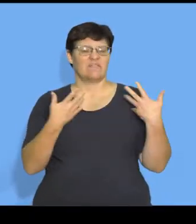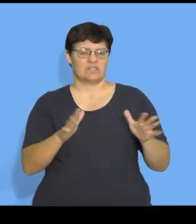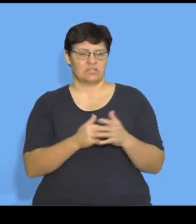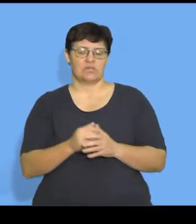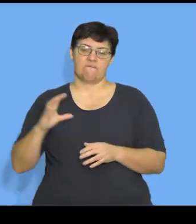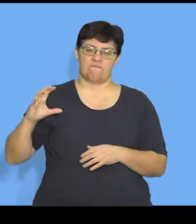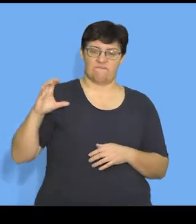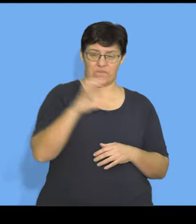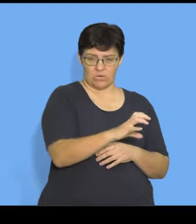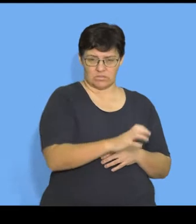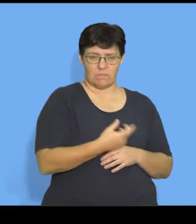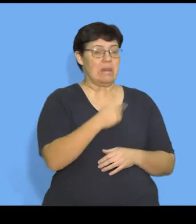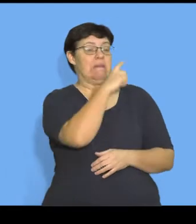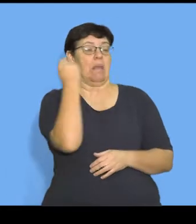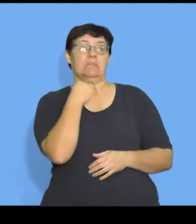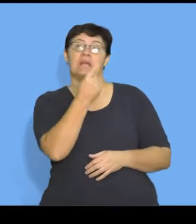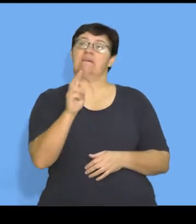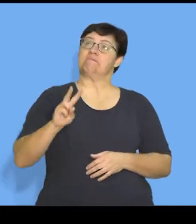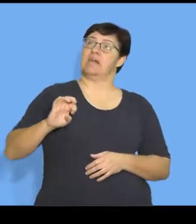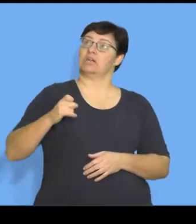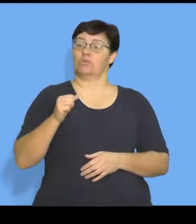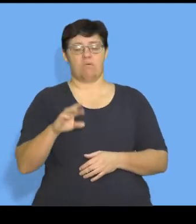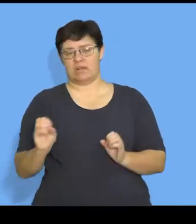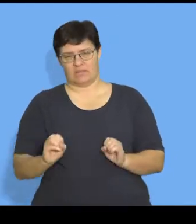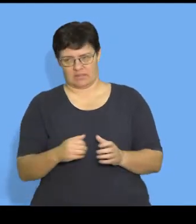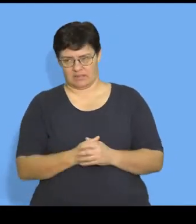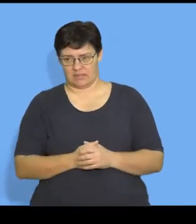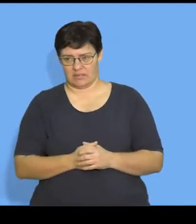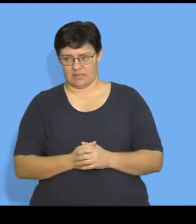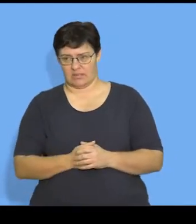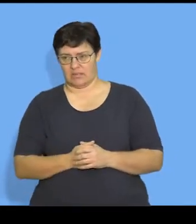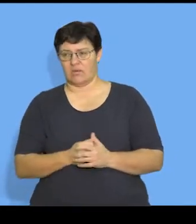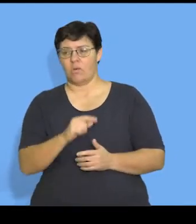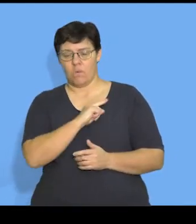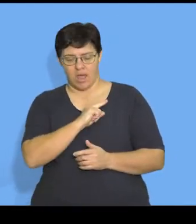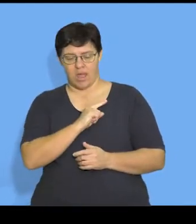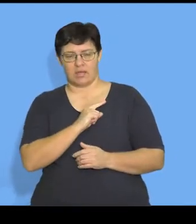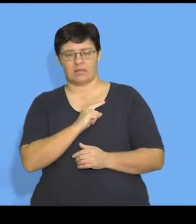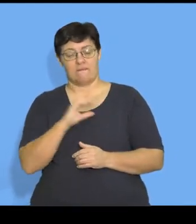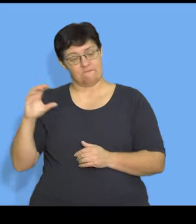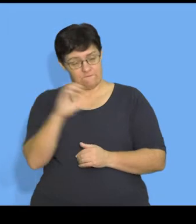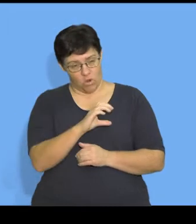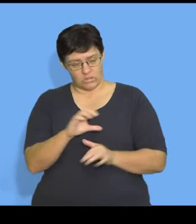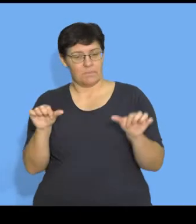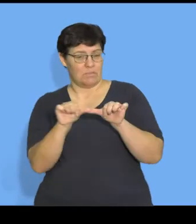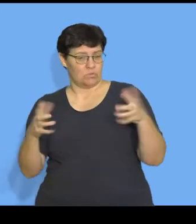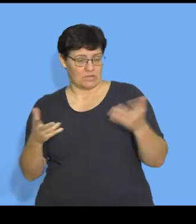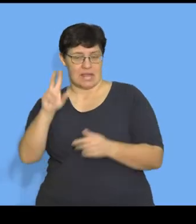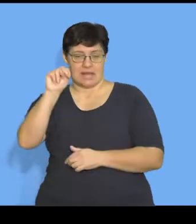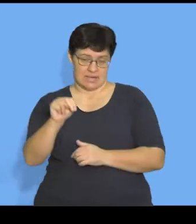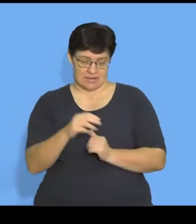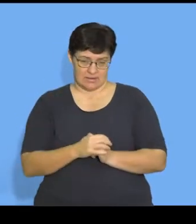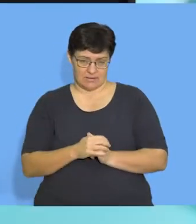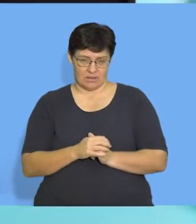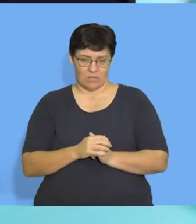We just didn't call it a vector. Okay? Which, of course, we're measuring newtons. You know forces are pushes and